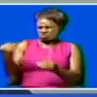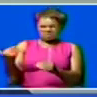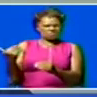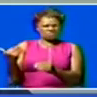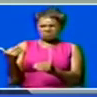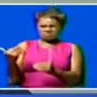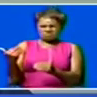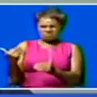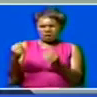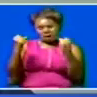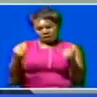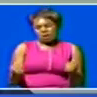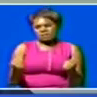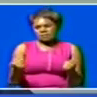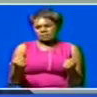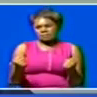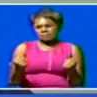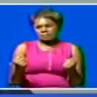very irresponsible. So,